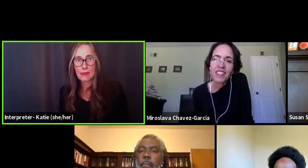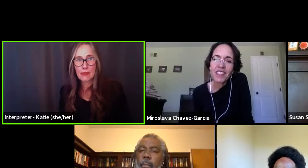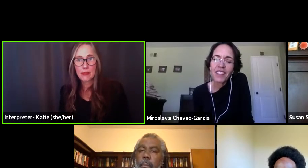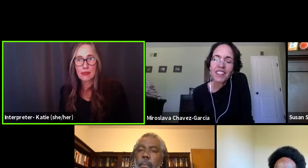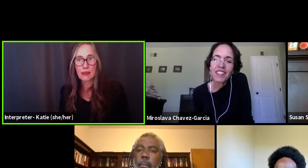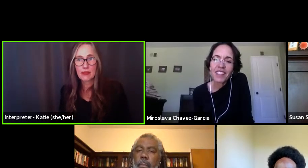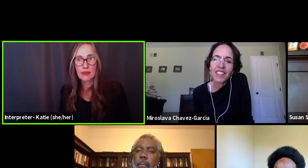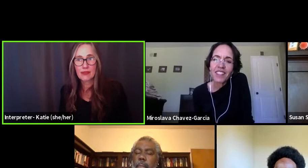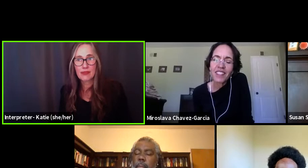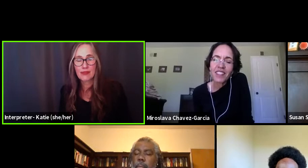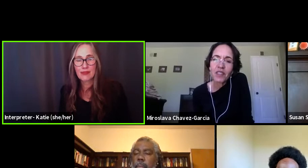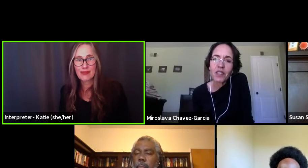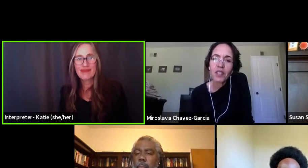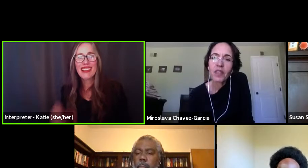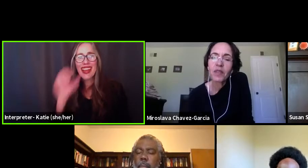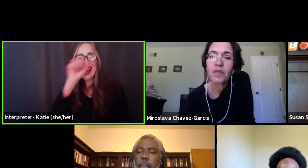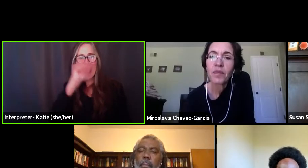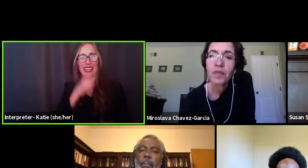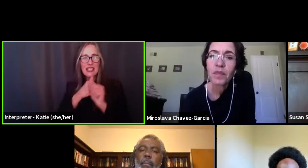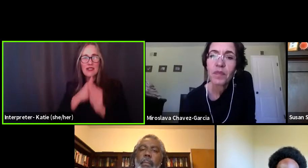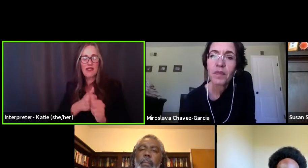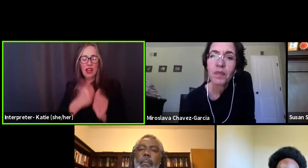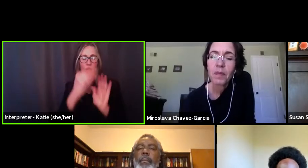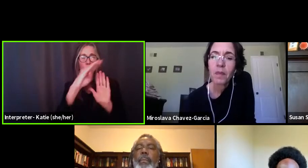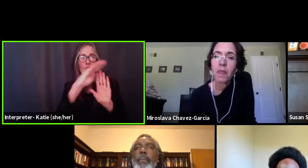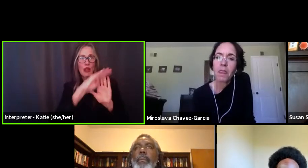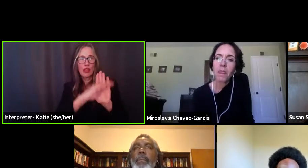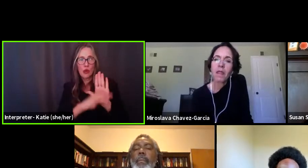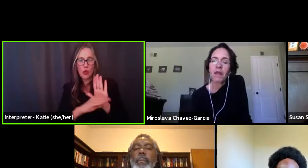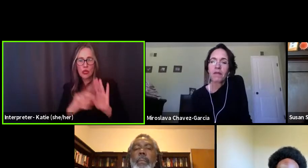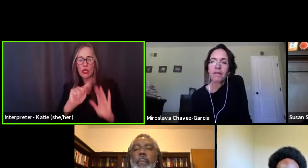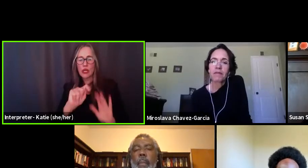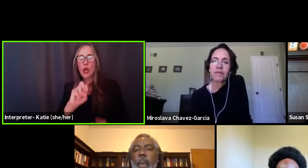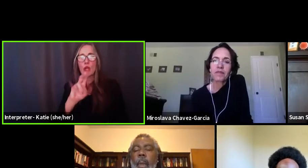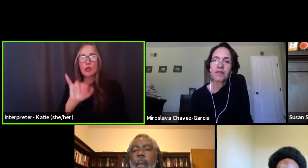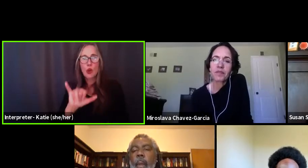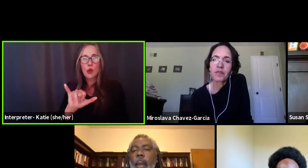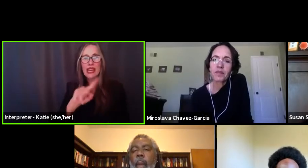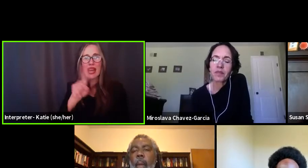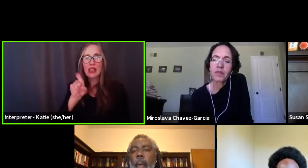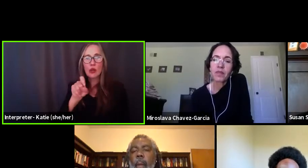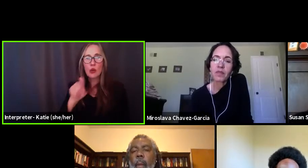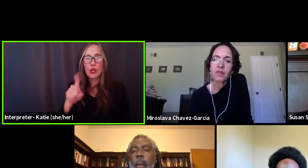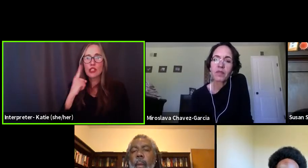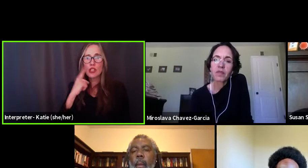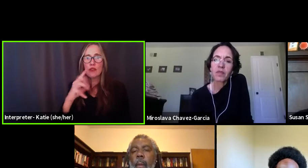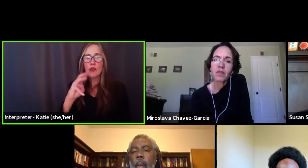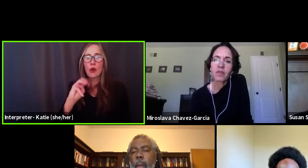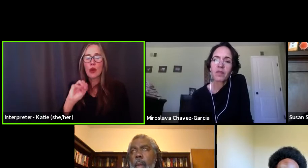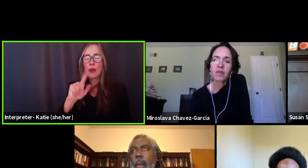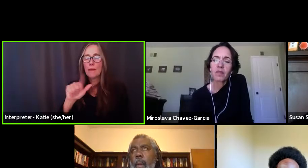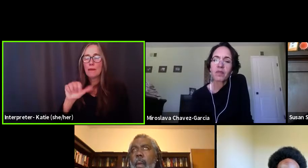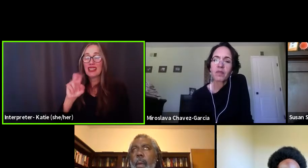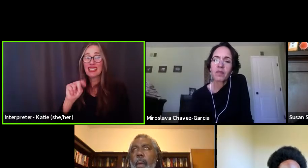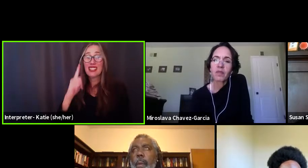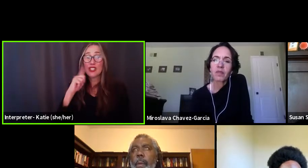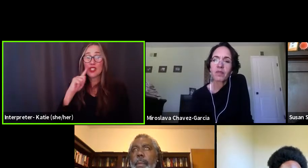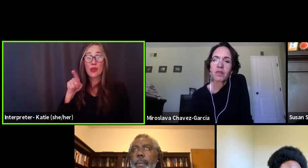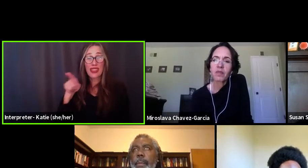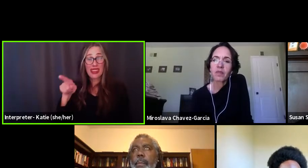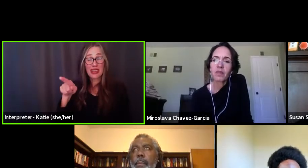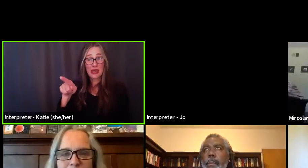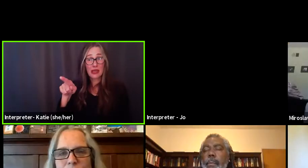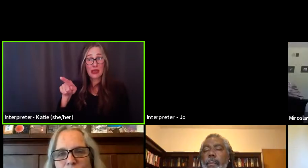chronological order i guess uh tony platas had a question from milton about milton do you think your efforts to bring